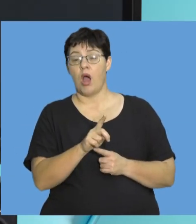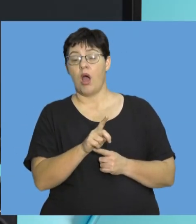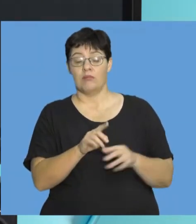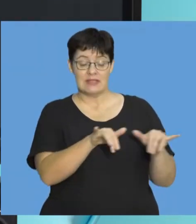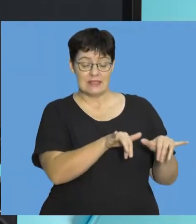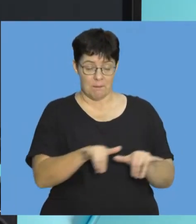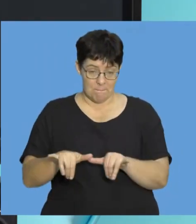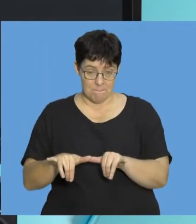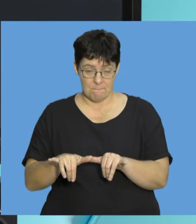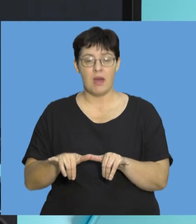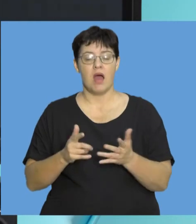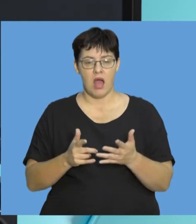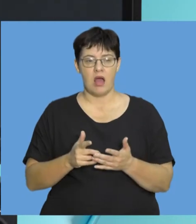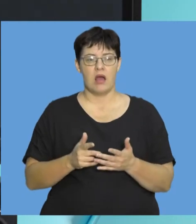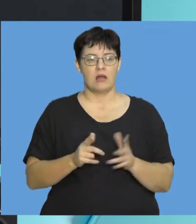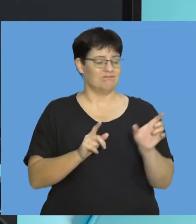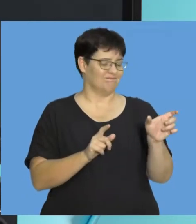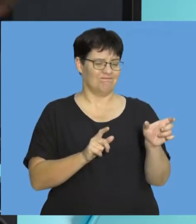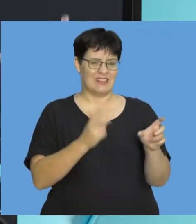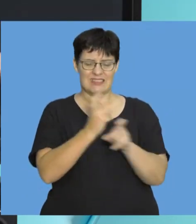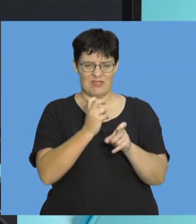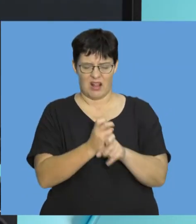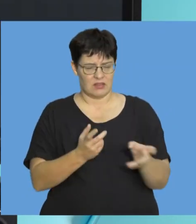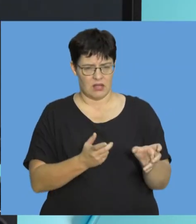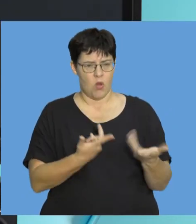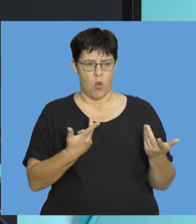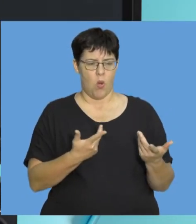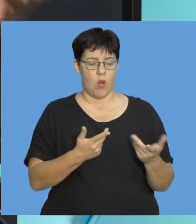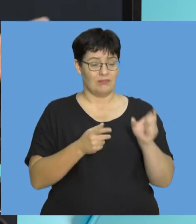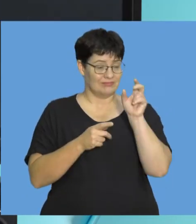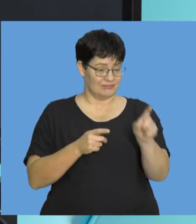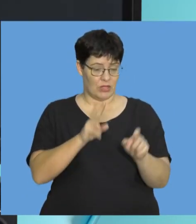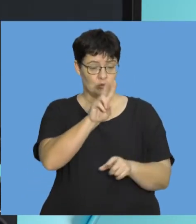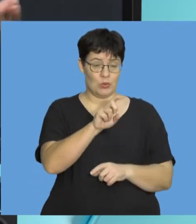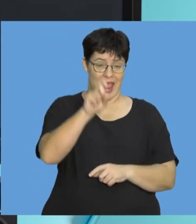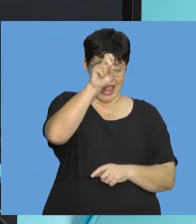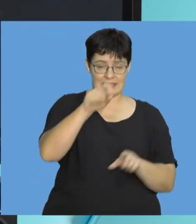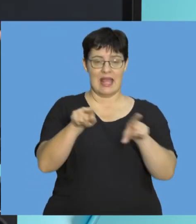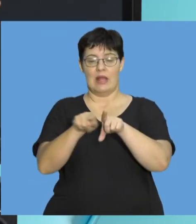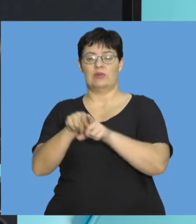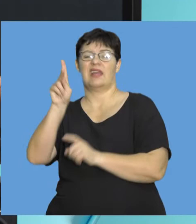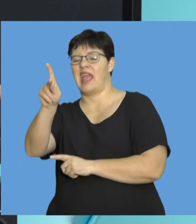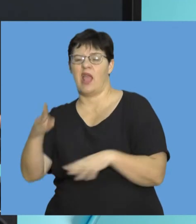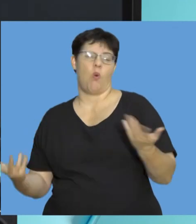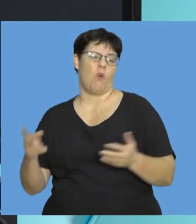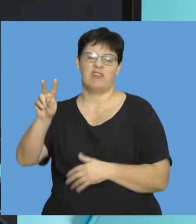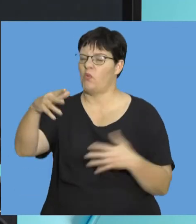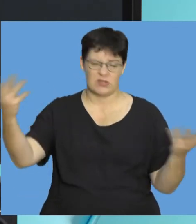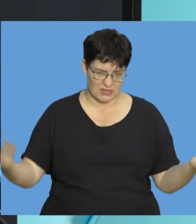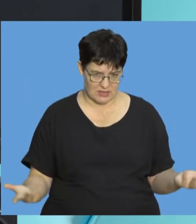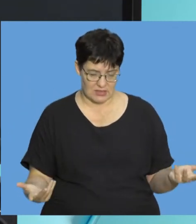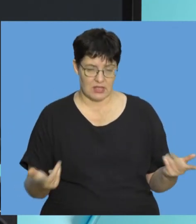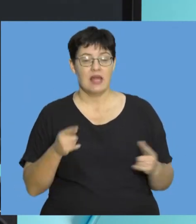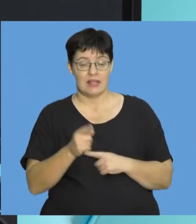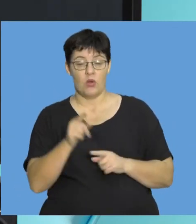let the common thing to be a letter K or a letter V, a letter S. It doesn't really matter what letter you are using,